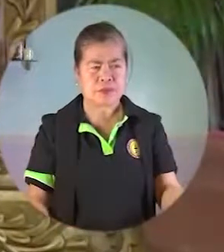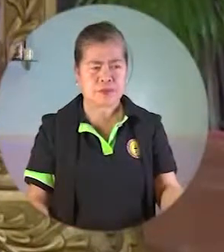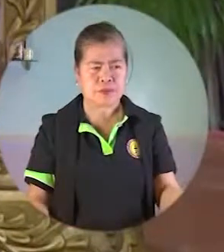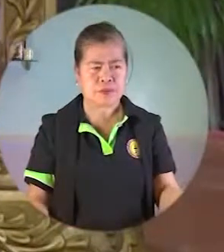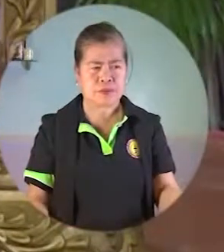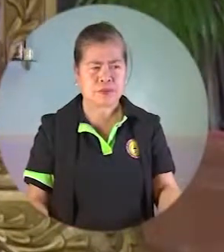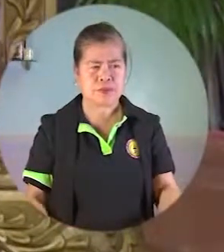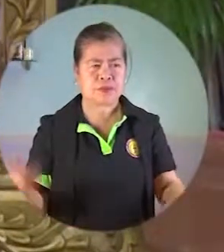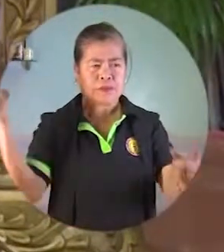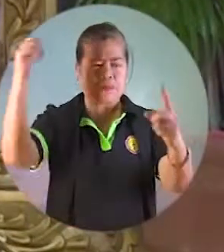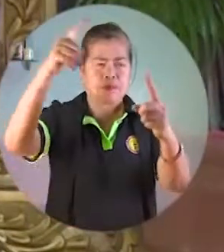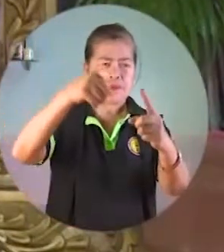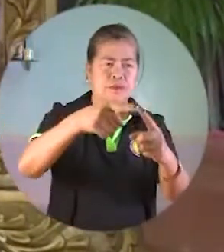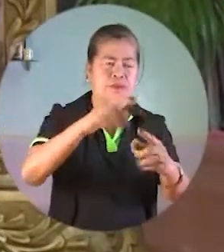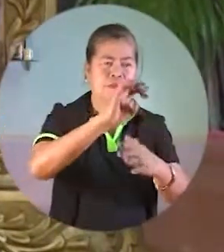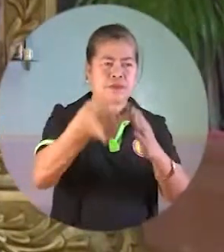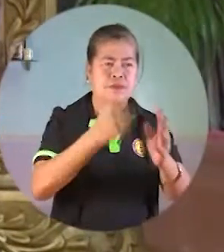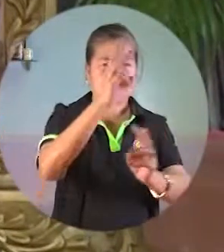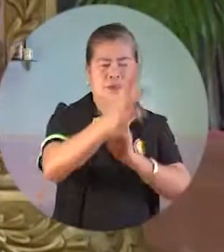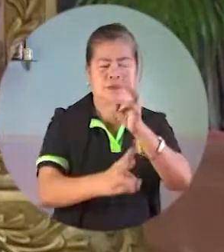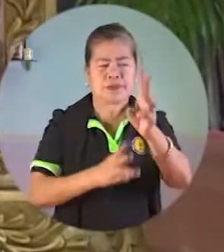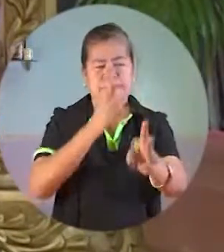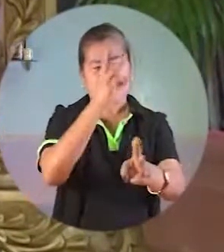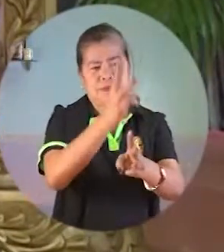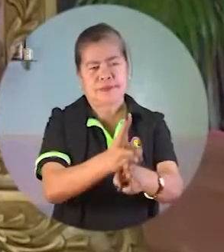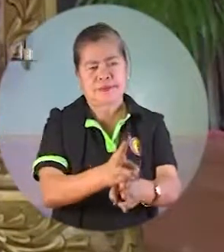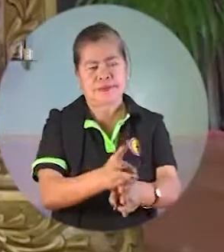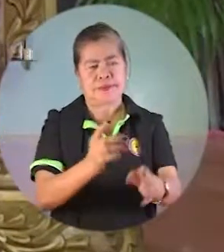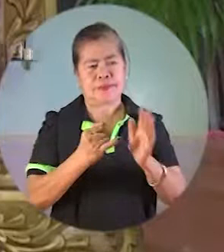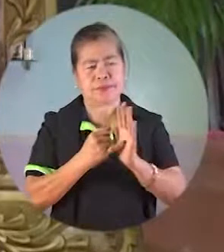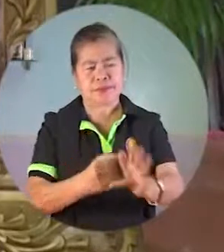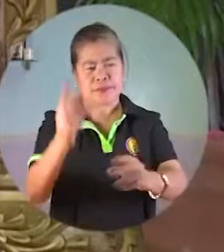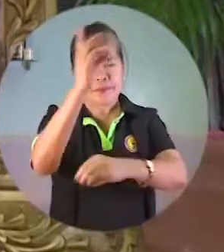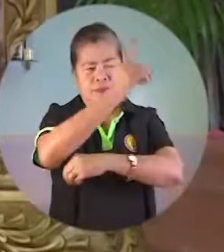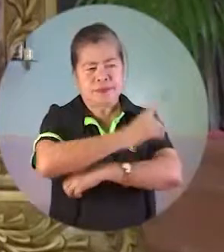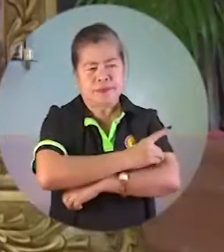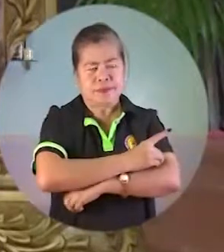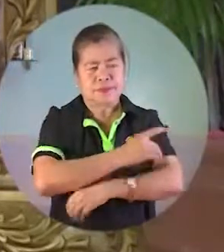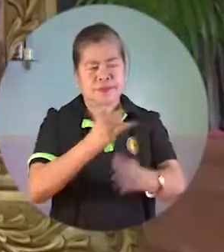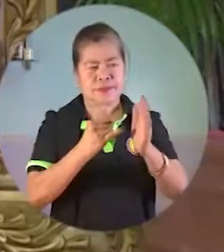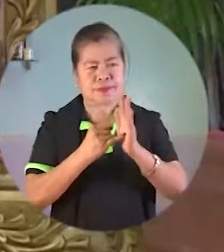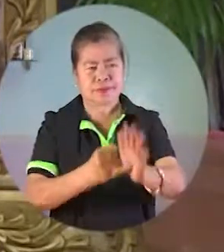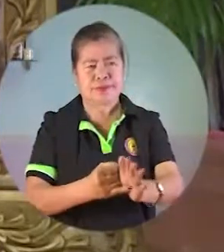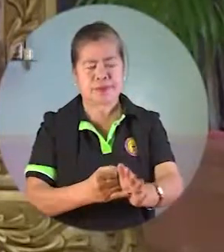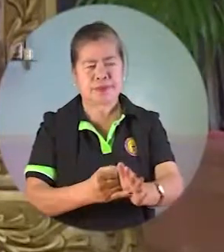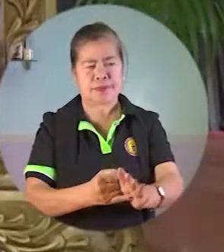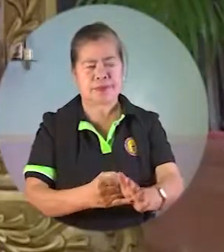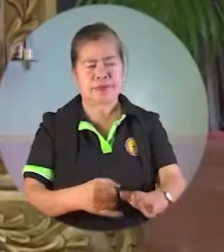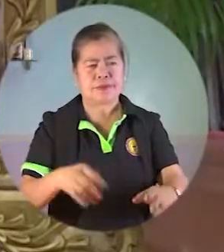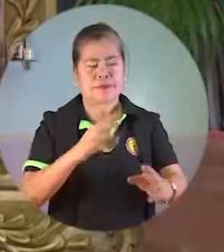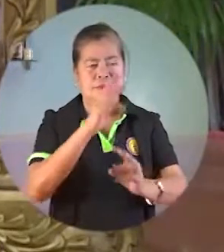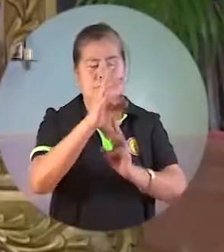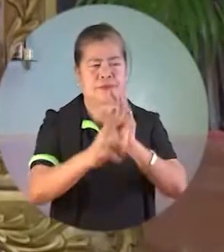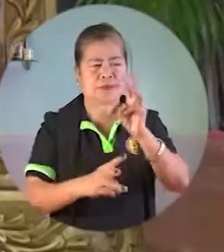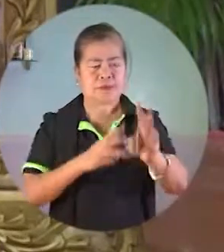today until the end of the world. It is the day, it is the era of